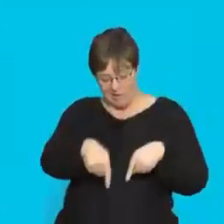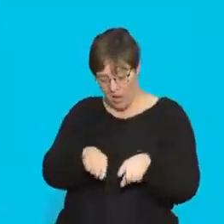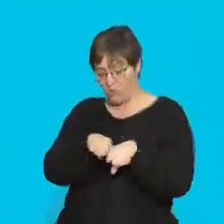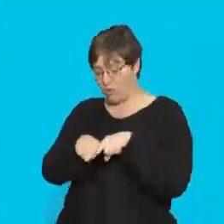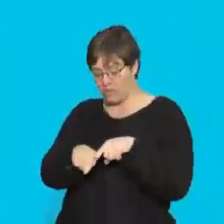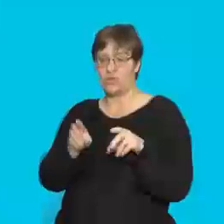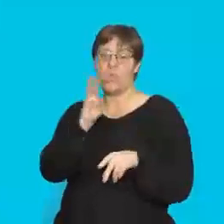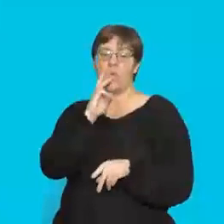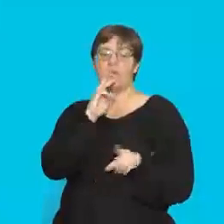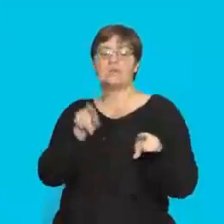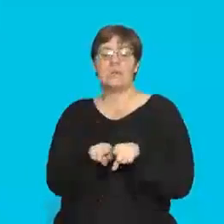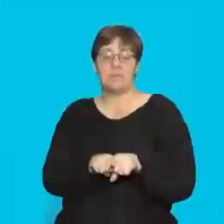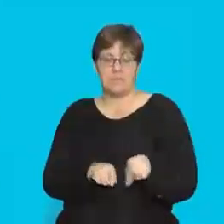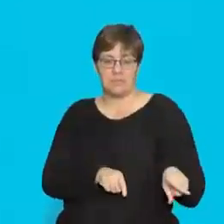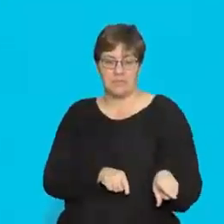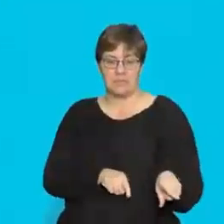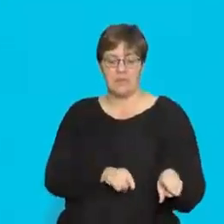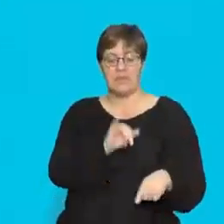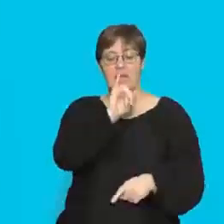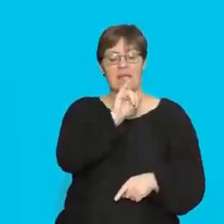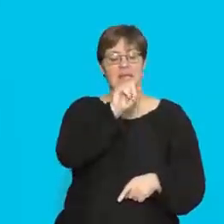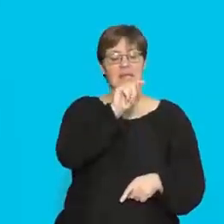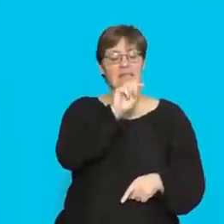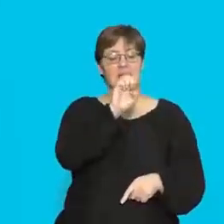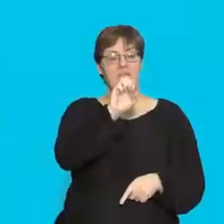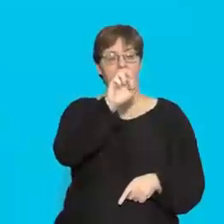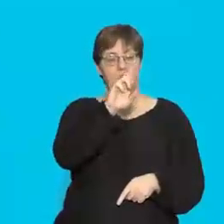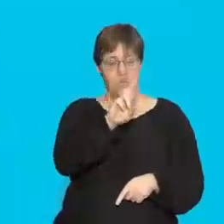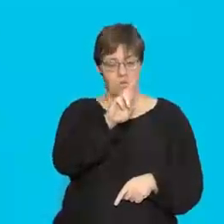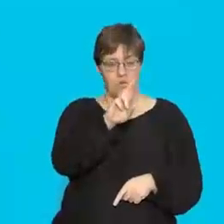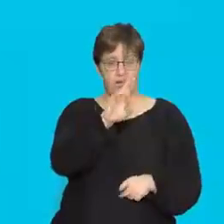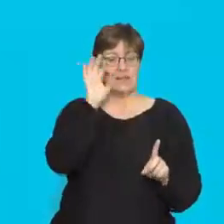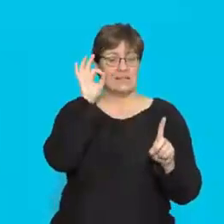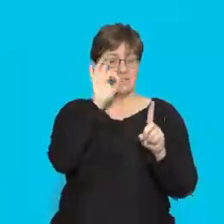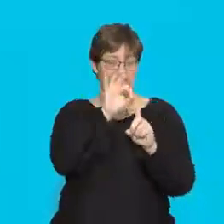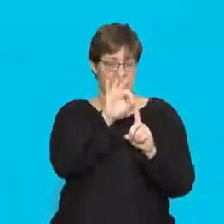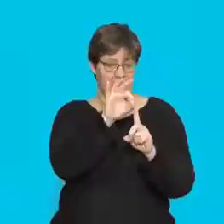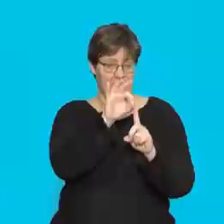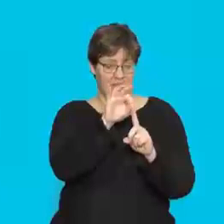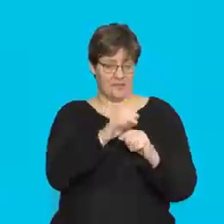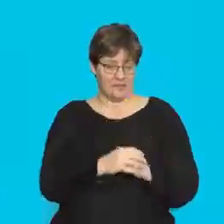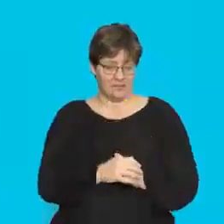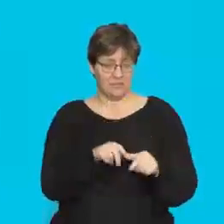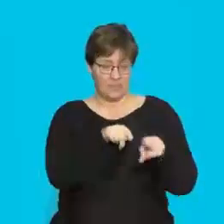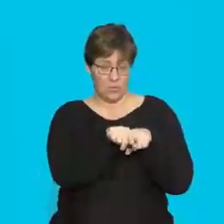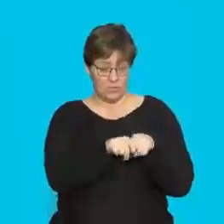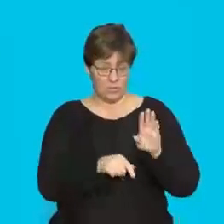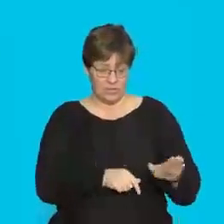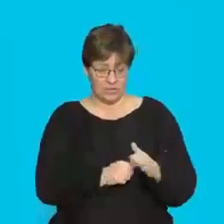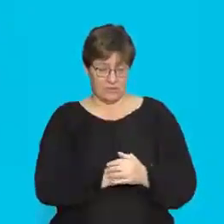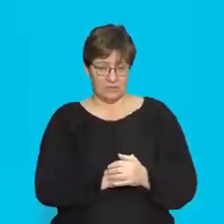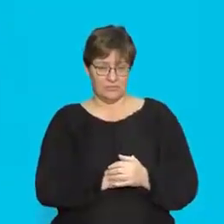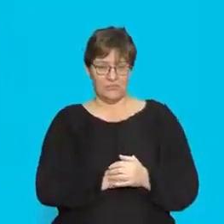species that are competing for the same body of water. That is what we call interspecific